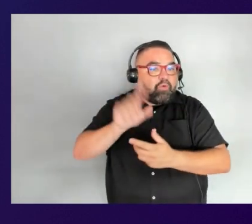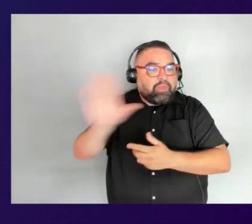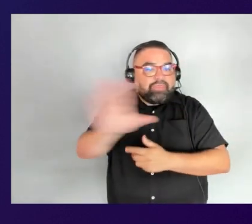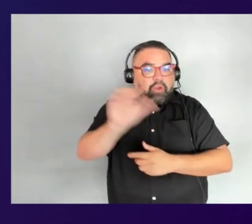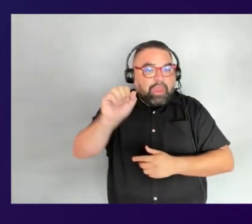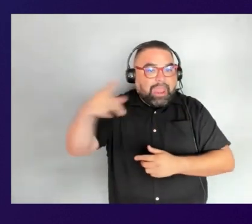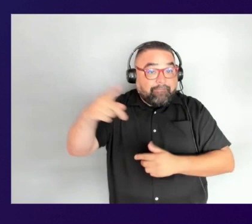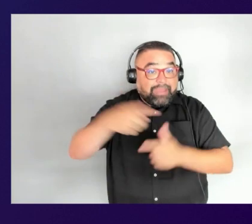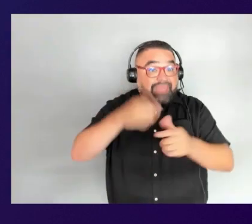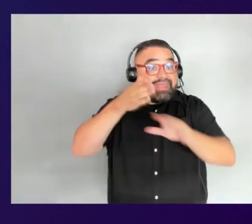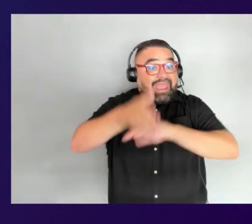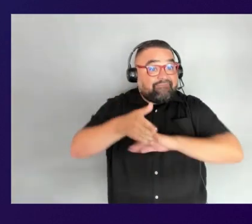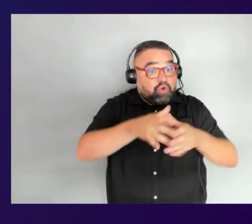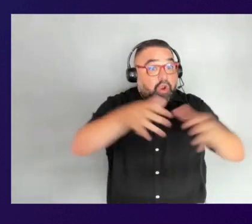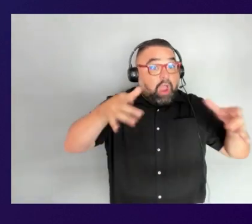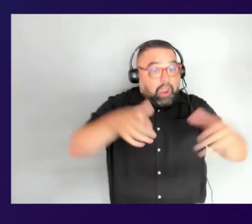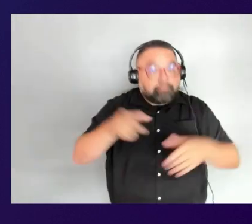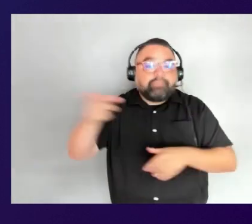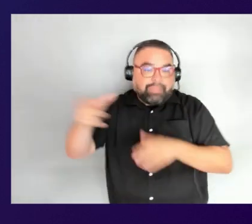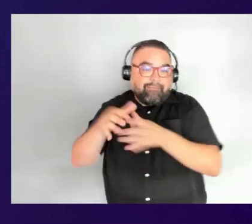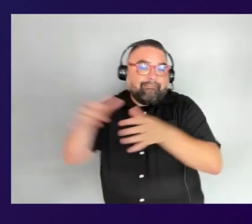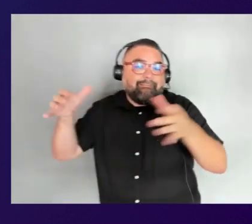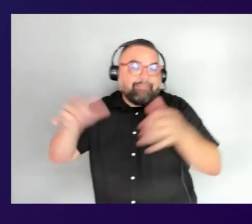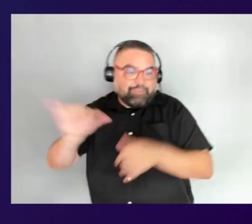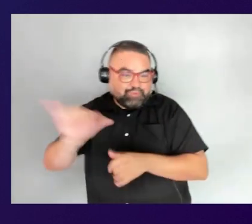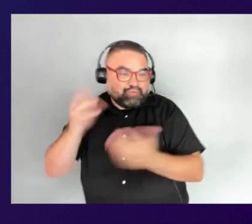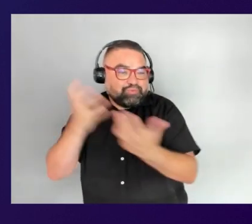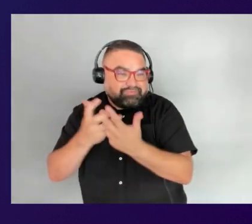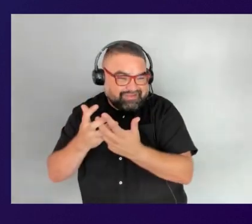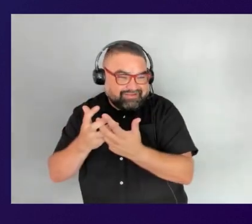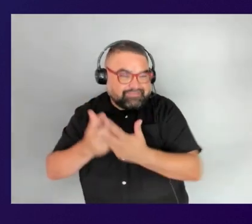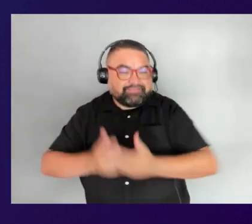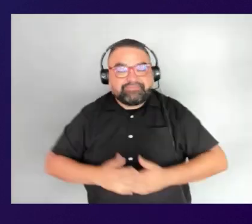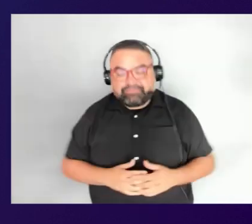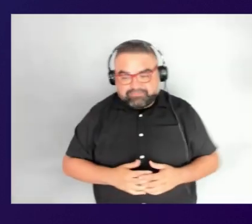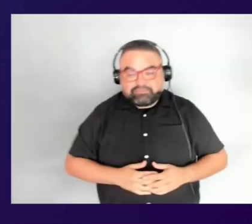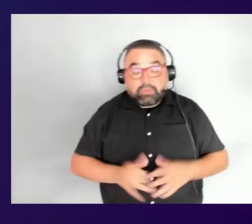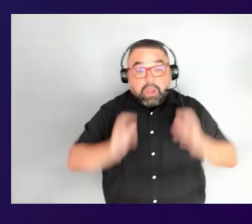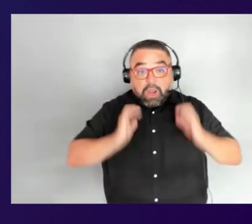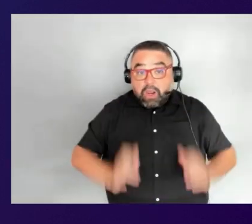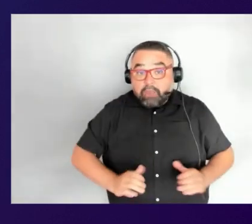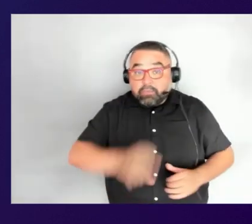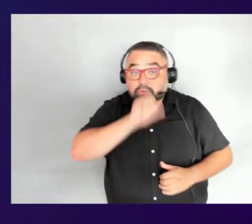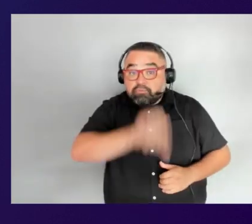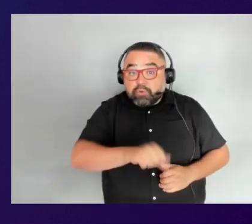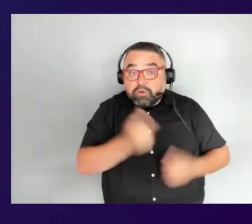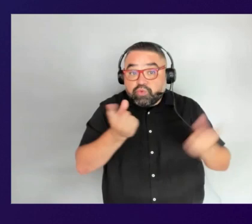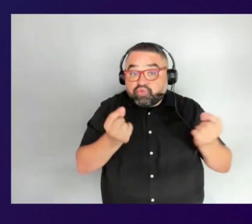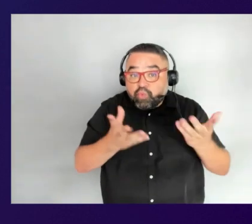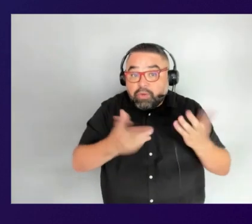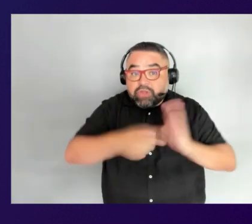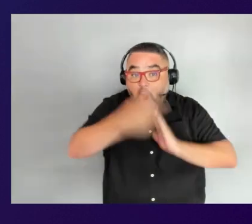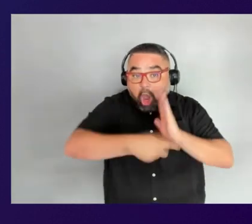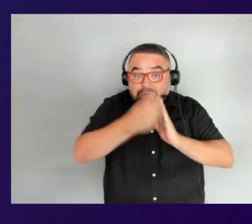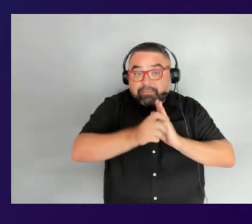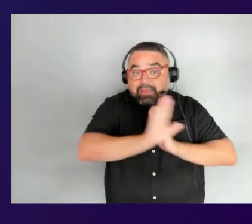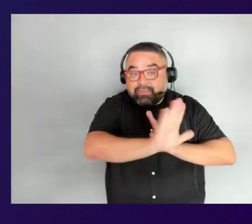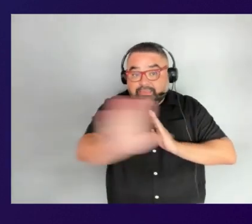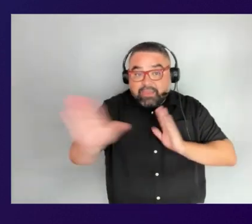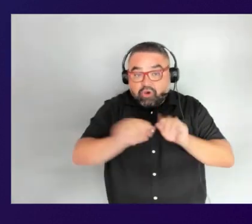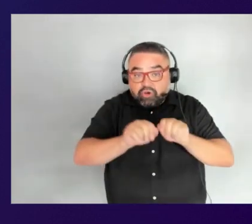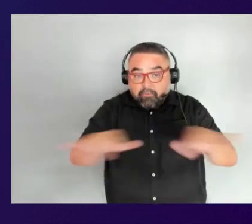that as they go. And then lastly, customers love to be able to automate their deployment using infrastructure as